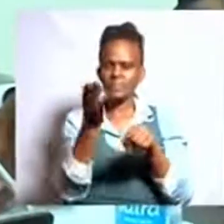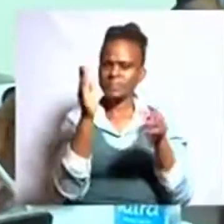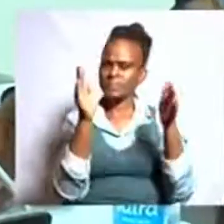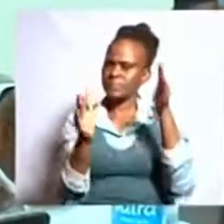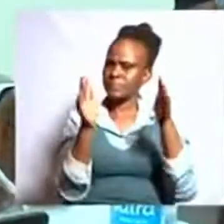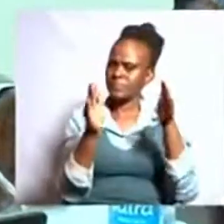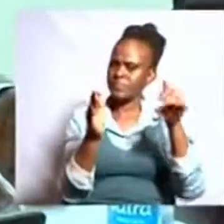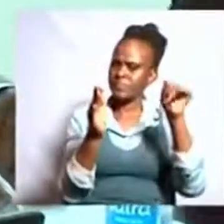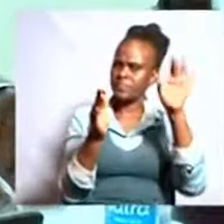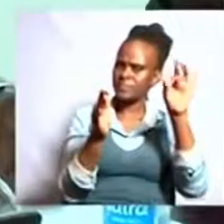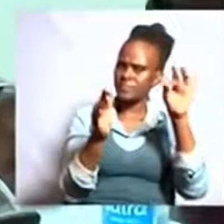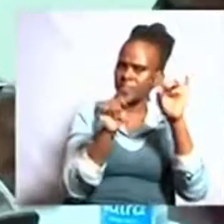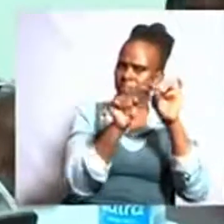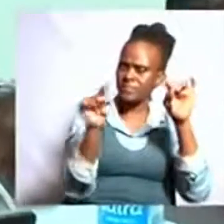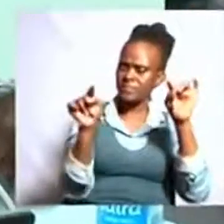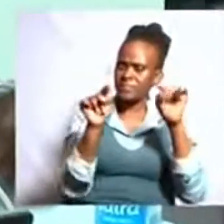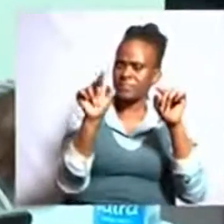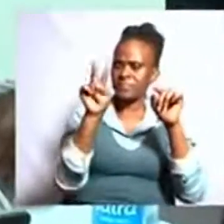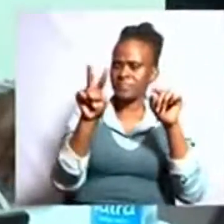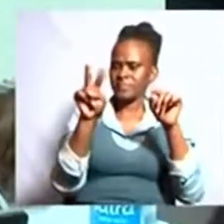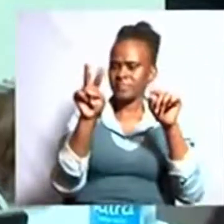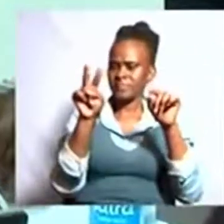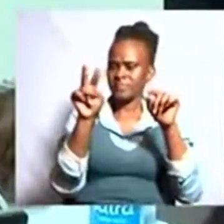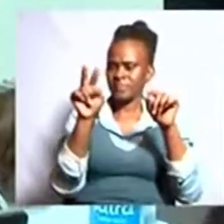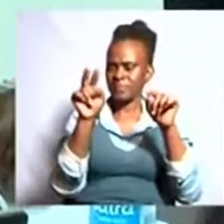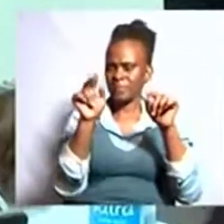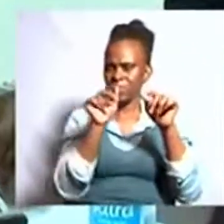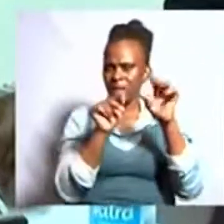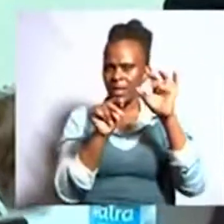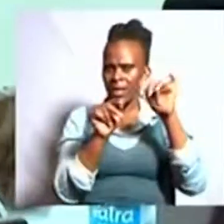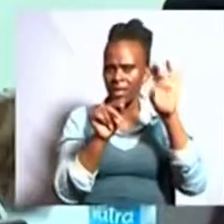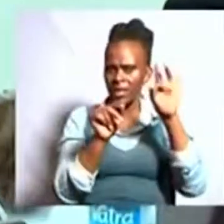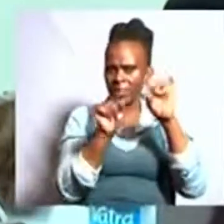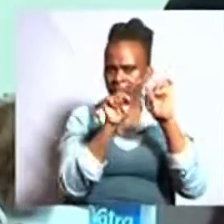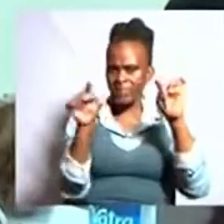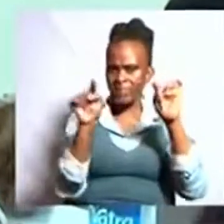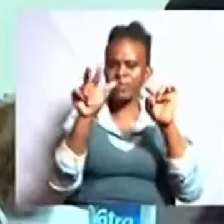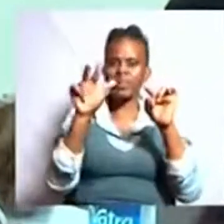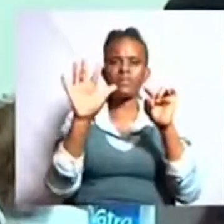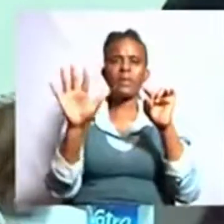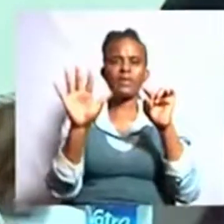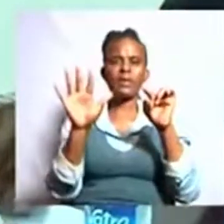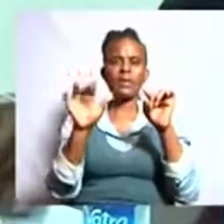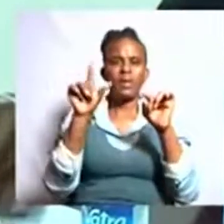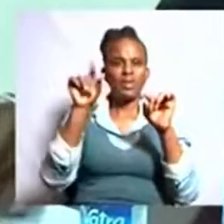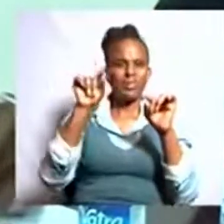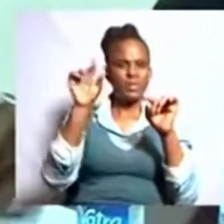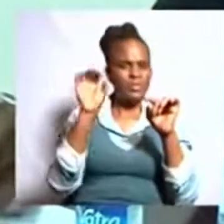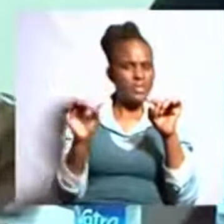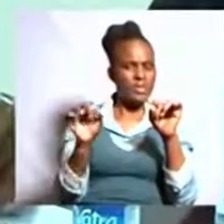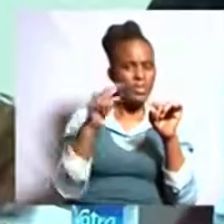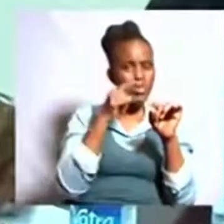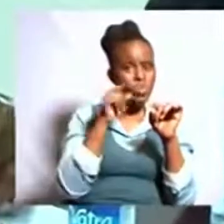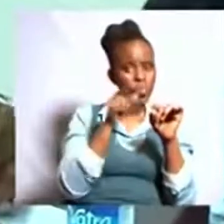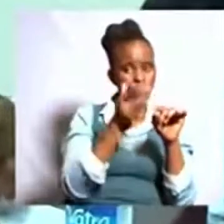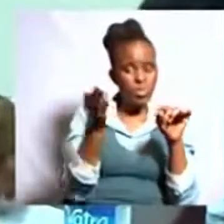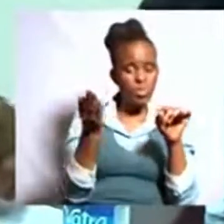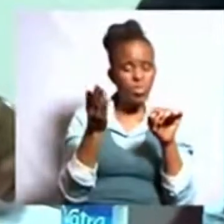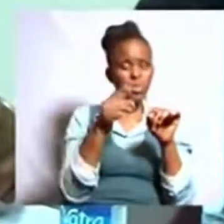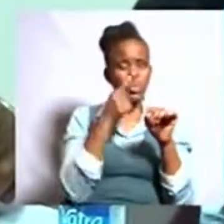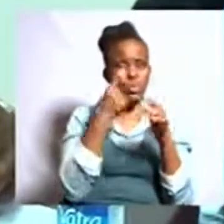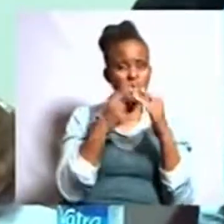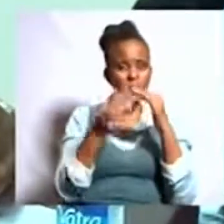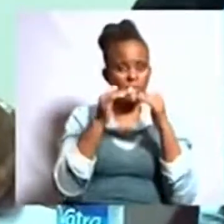between 18 and 35 and 35, and 20% of those who